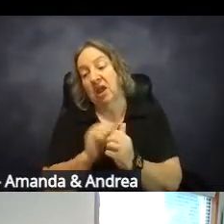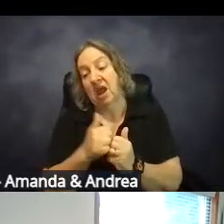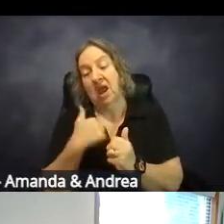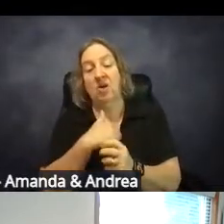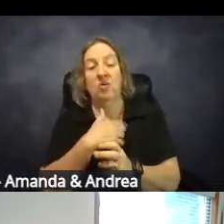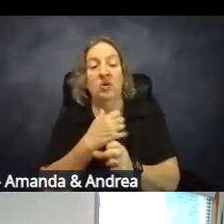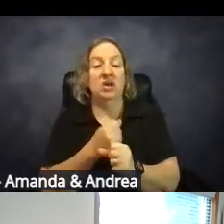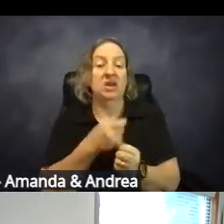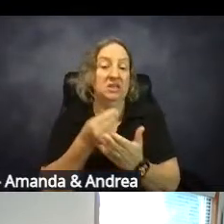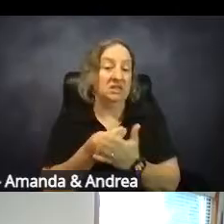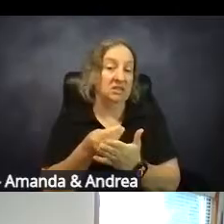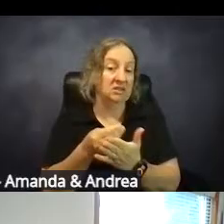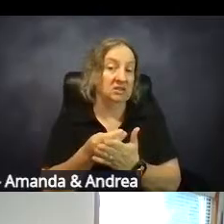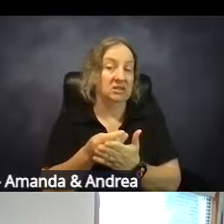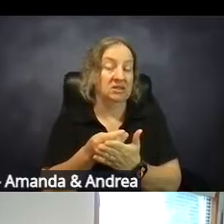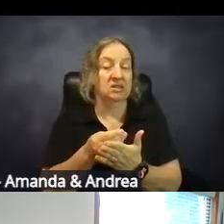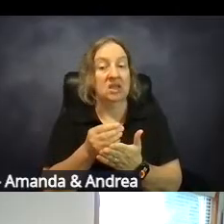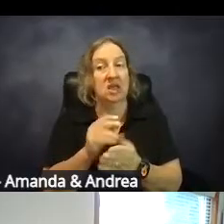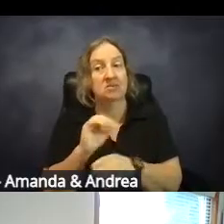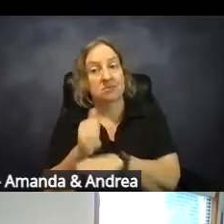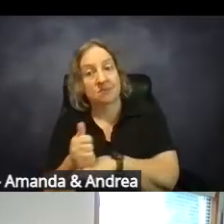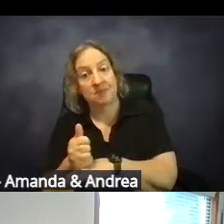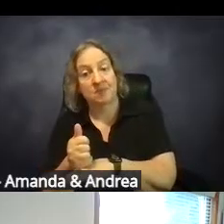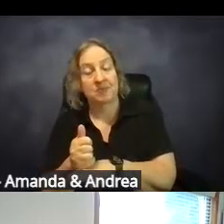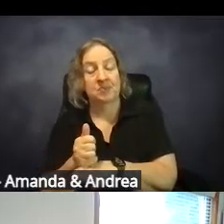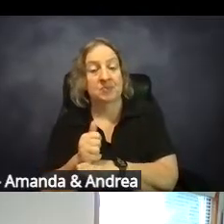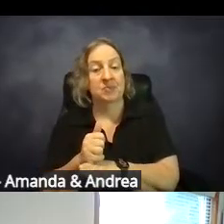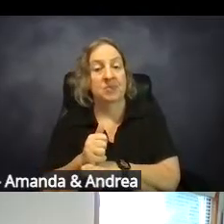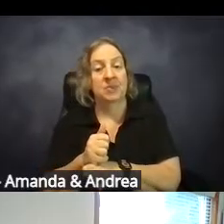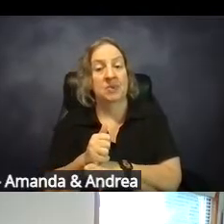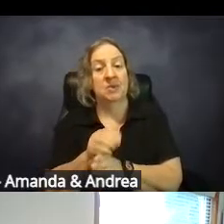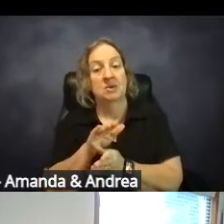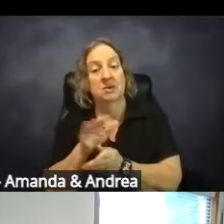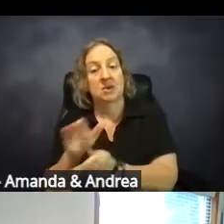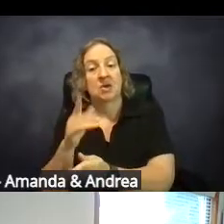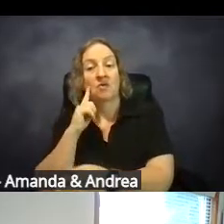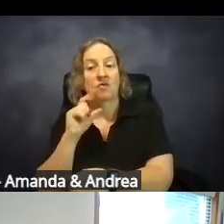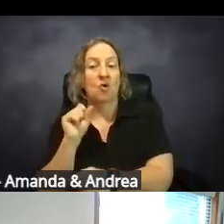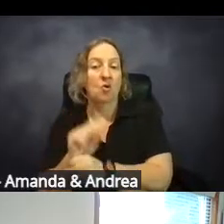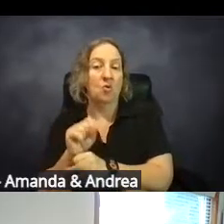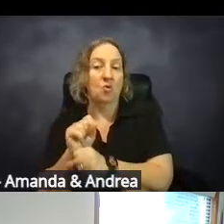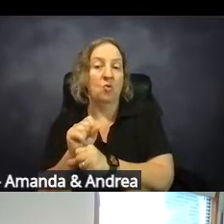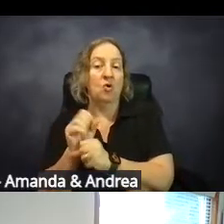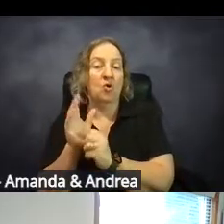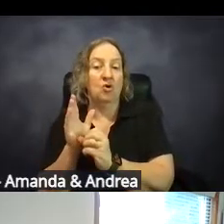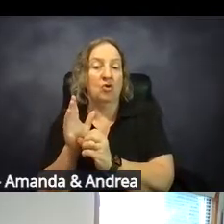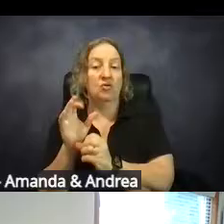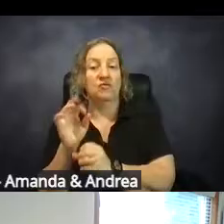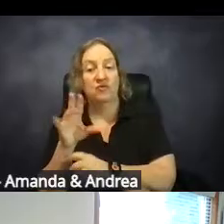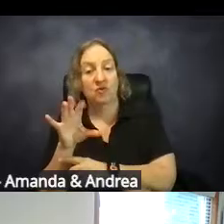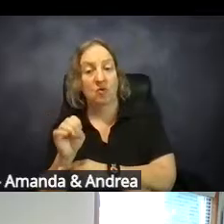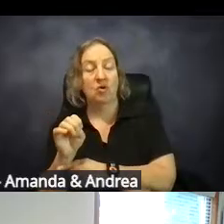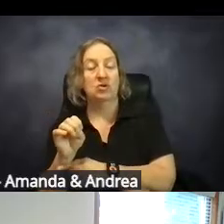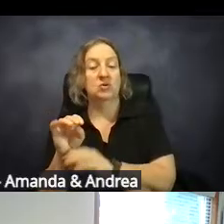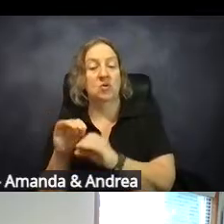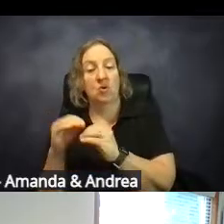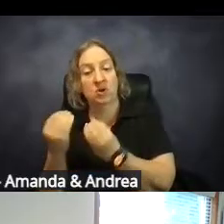dollars obligated and get those to the workforce organization and